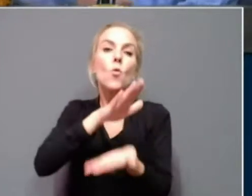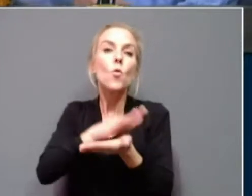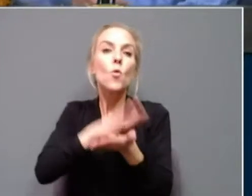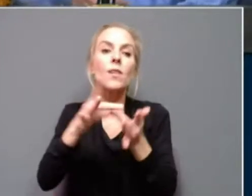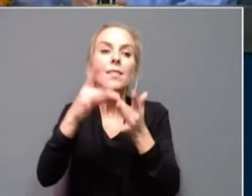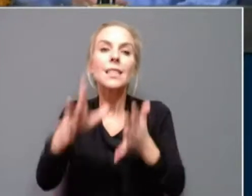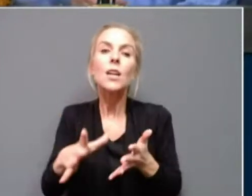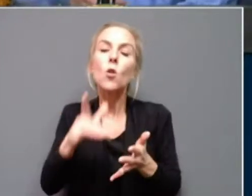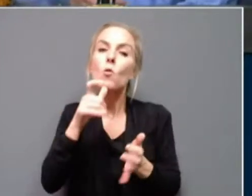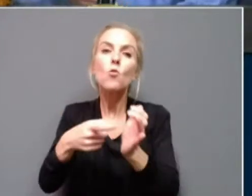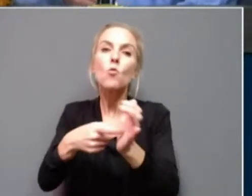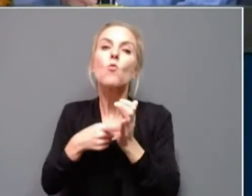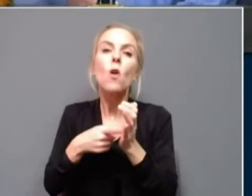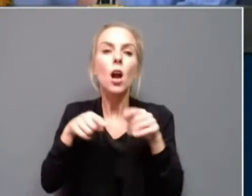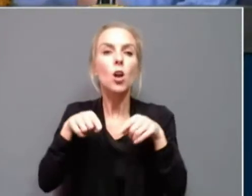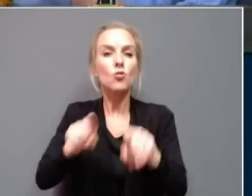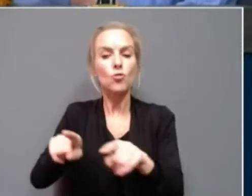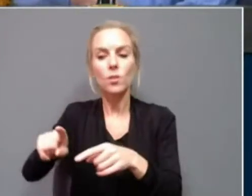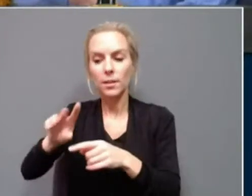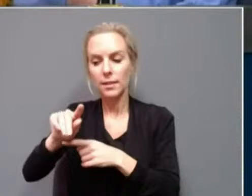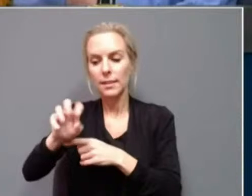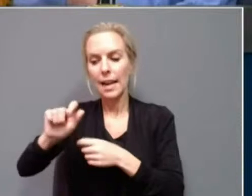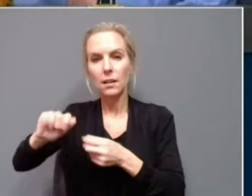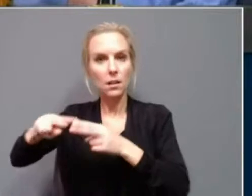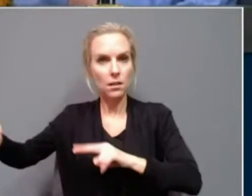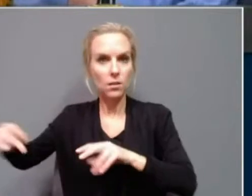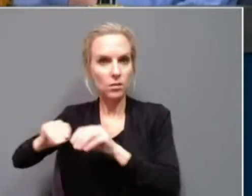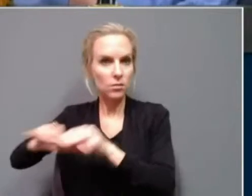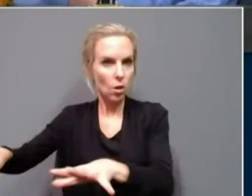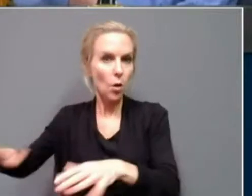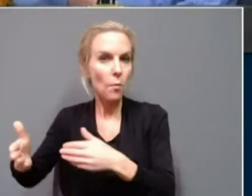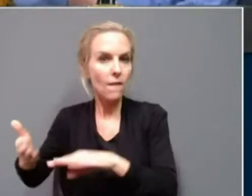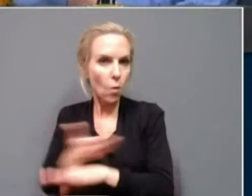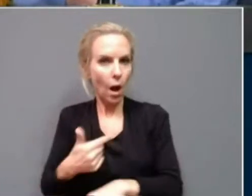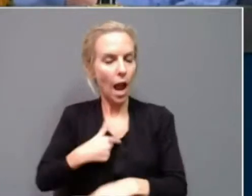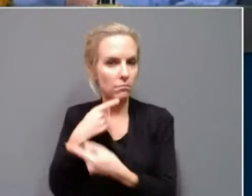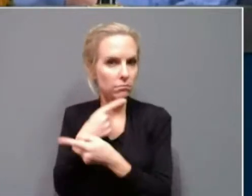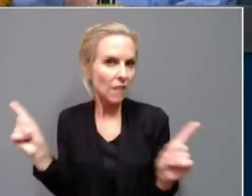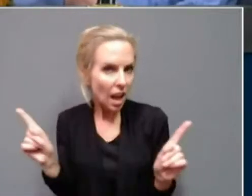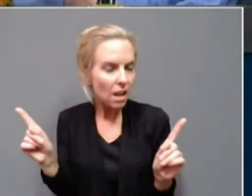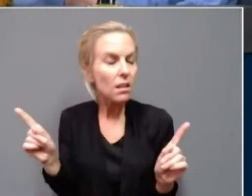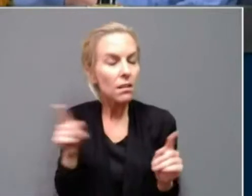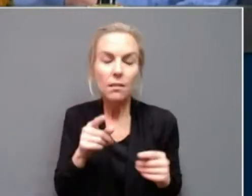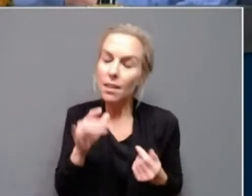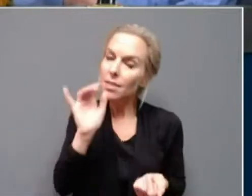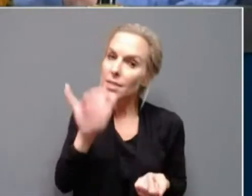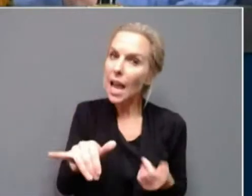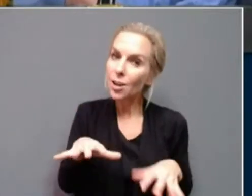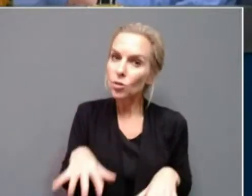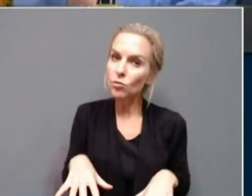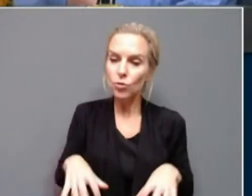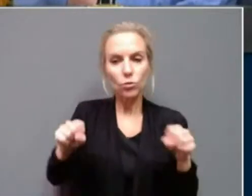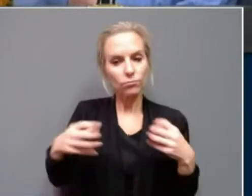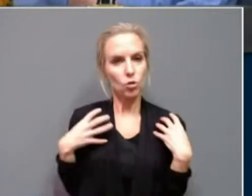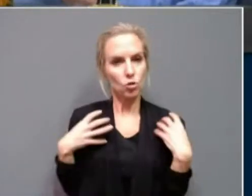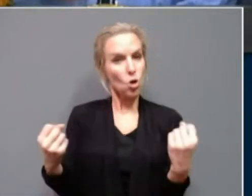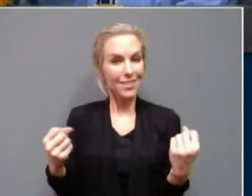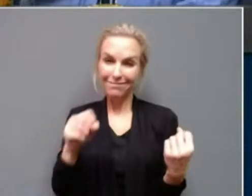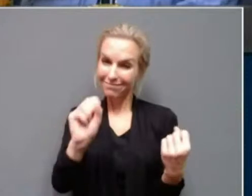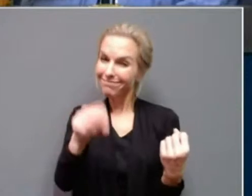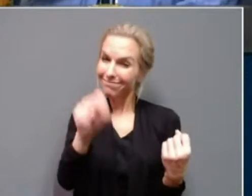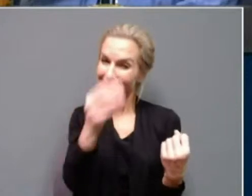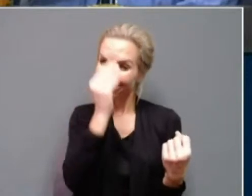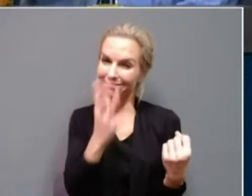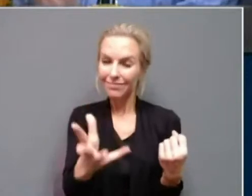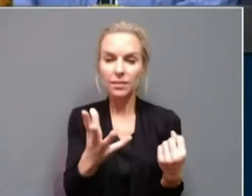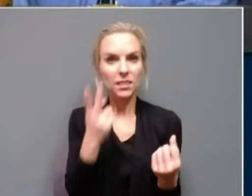masks during the Delta surge before there was an executive order. And it took courage. It did. You see some